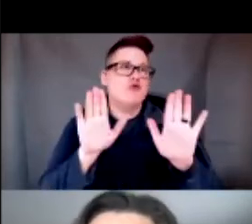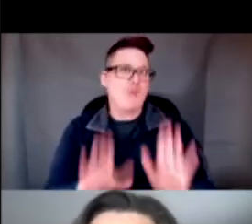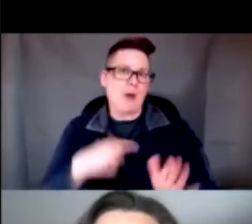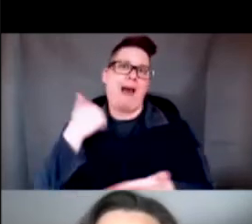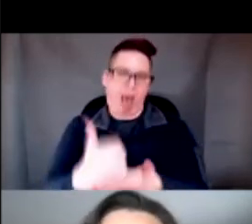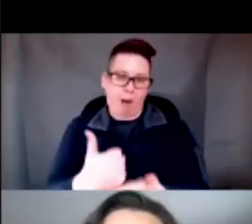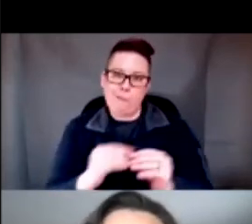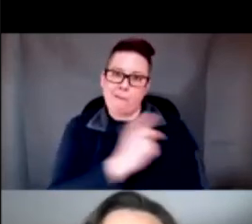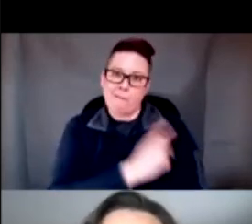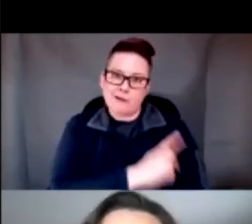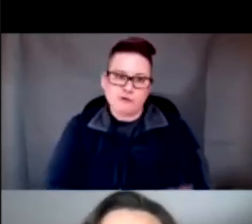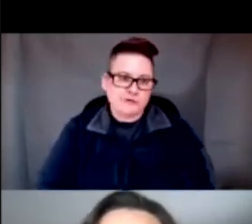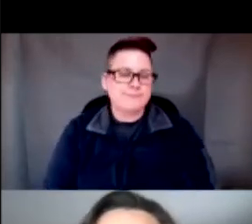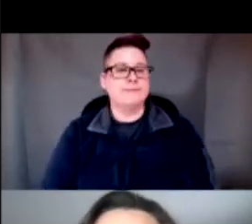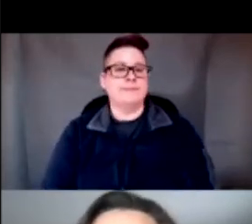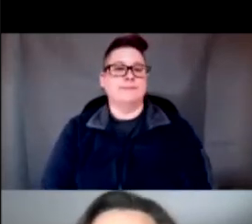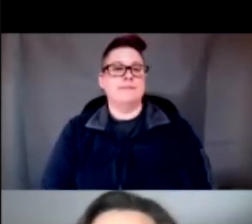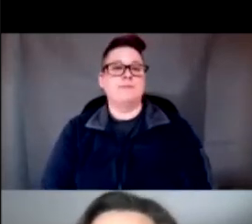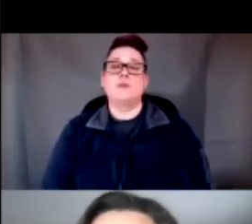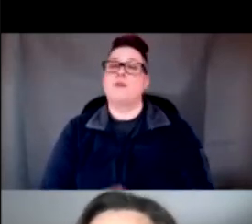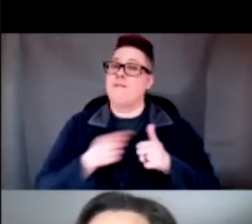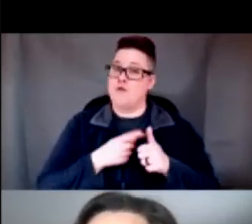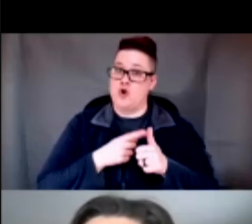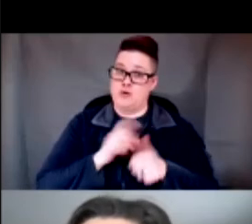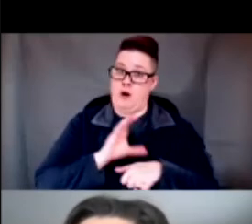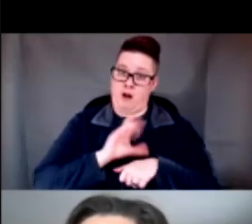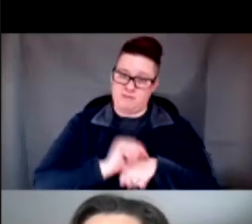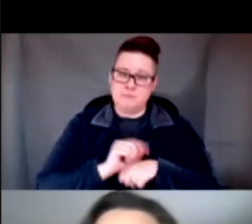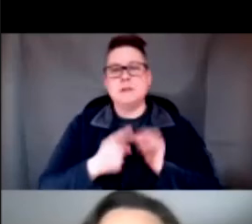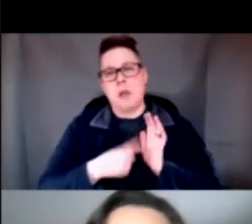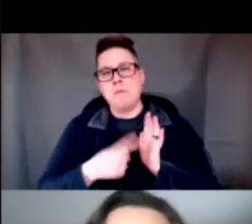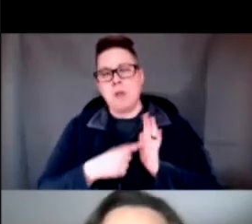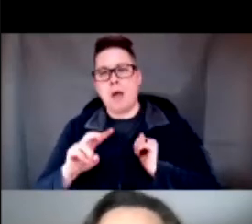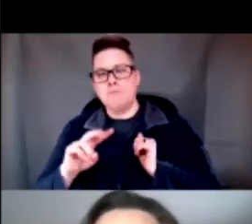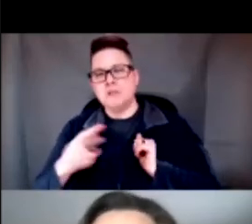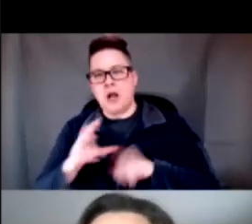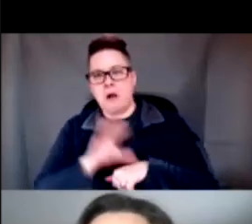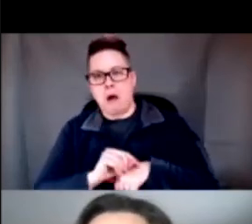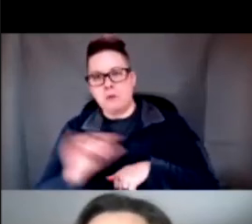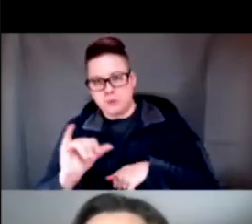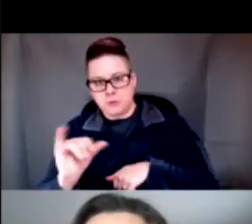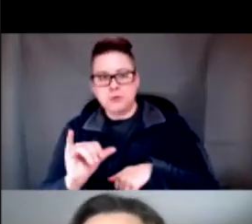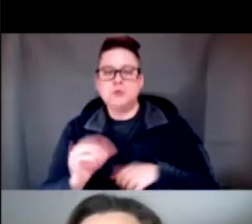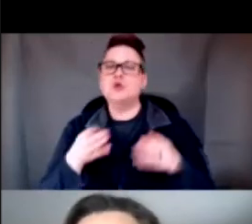patients. During the initial consultation, and sometimes also during the second consultation, there's a